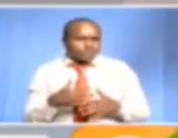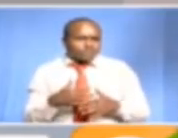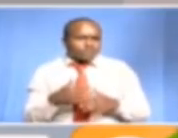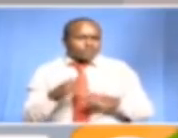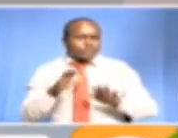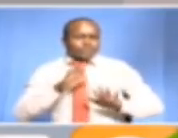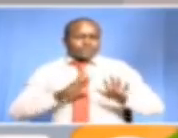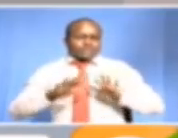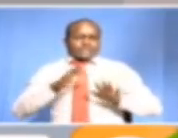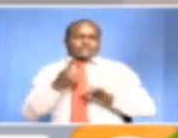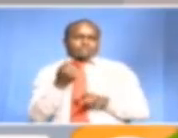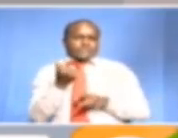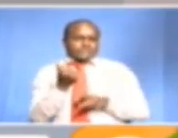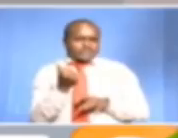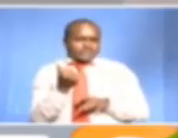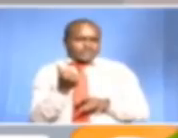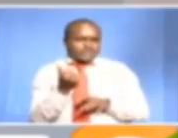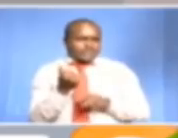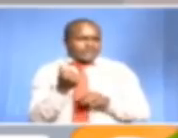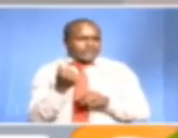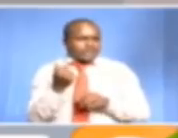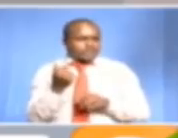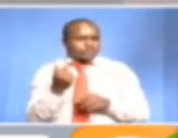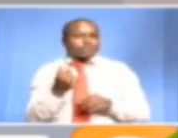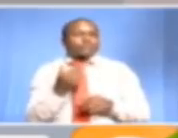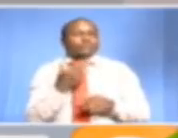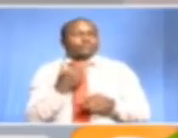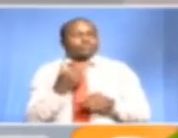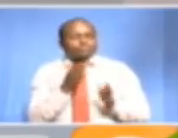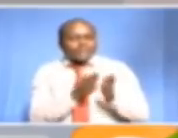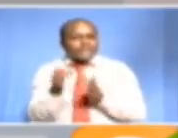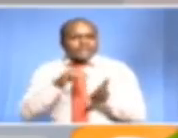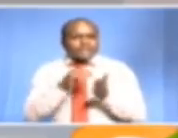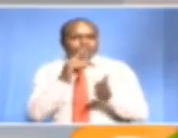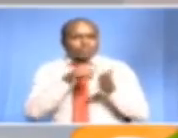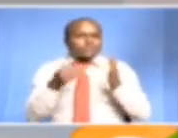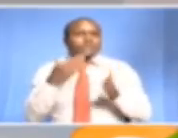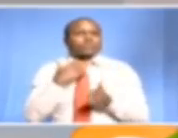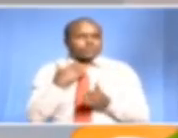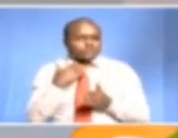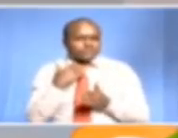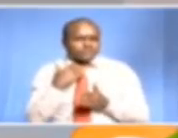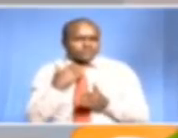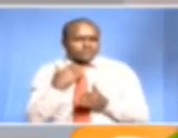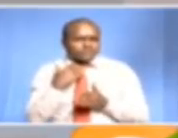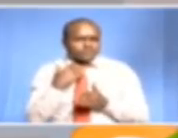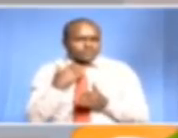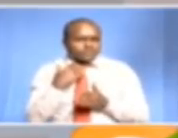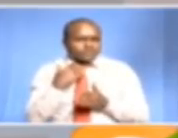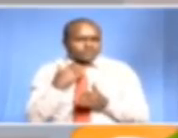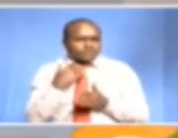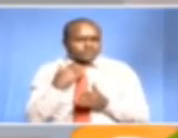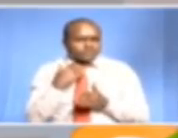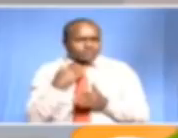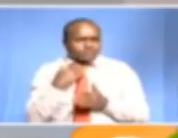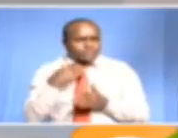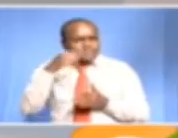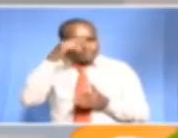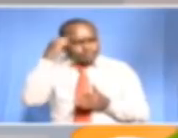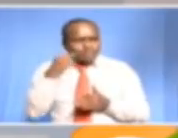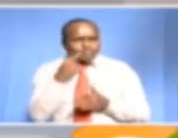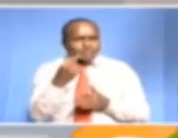a bit, and you also reassess yourself. I mean, what do I want really? Is it genuine? You know, because I'm telling you, this country is also very